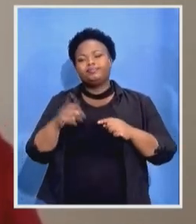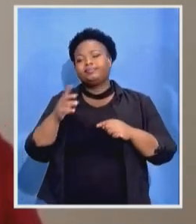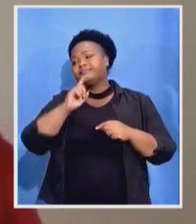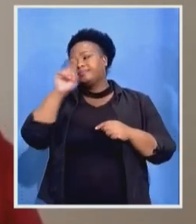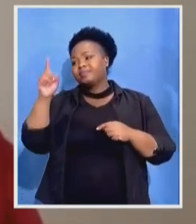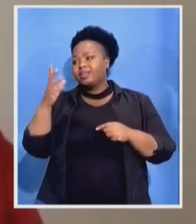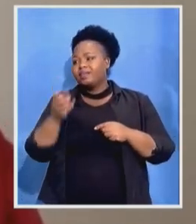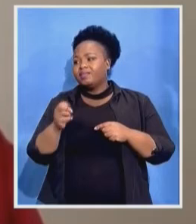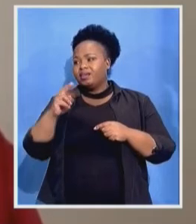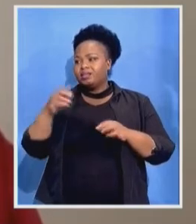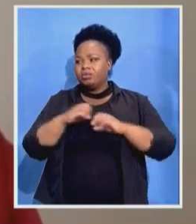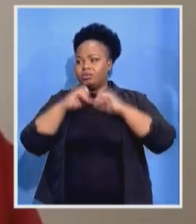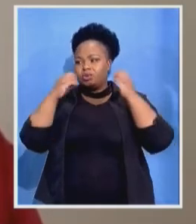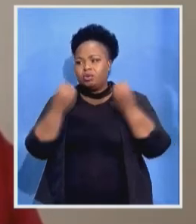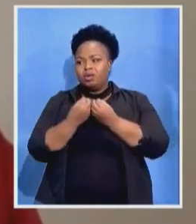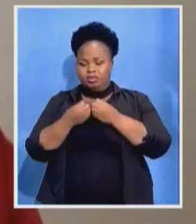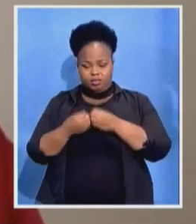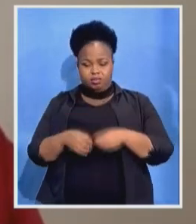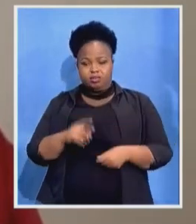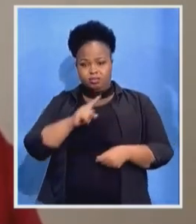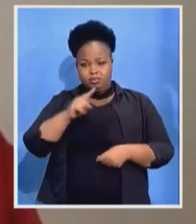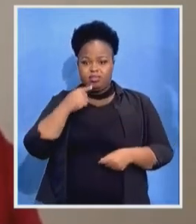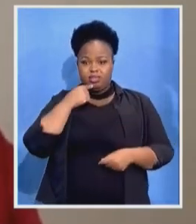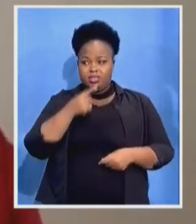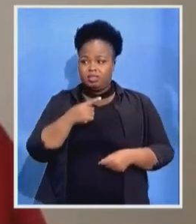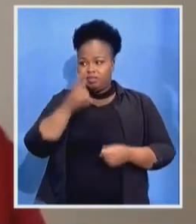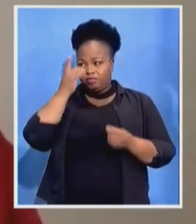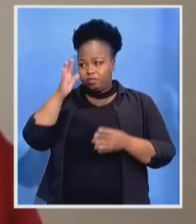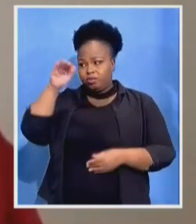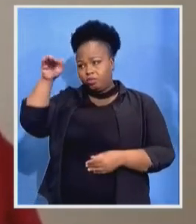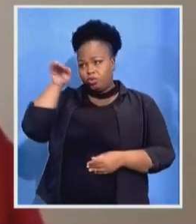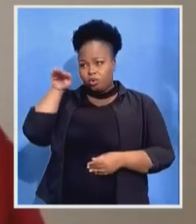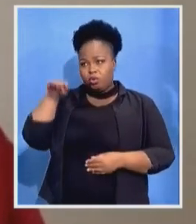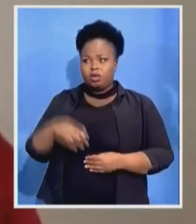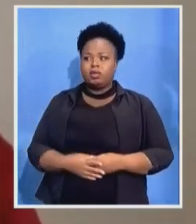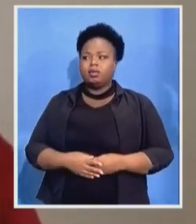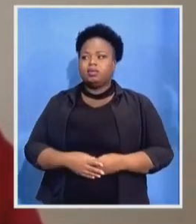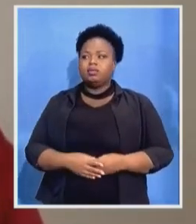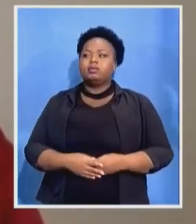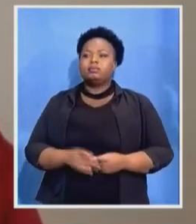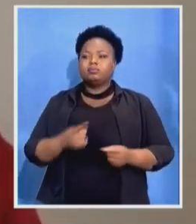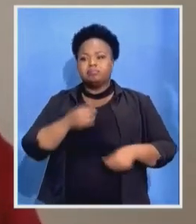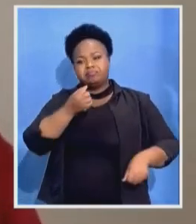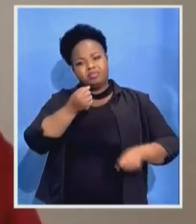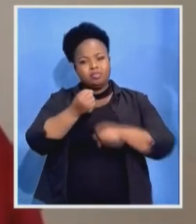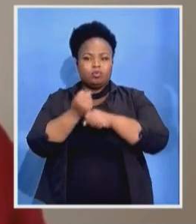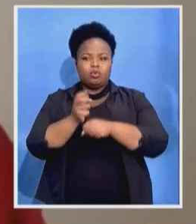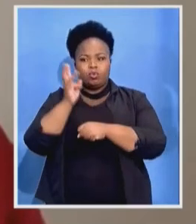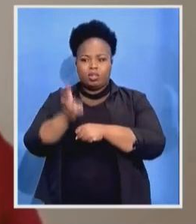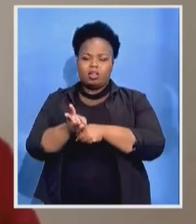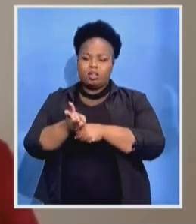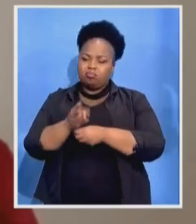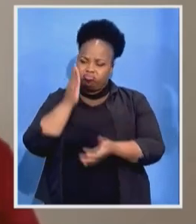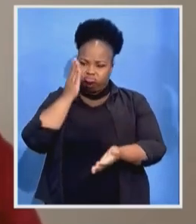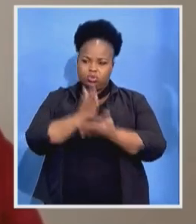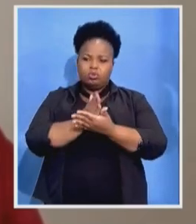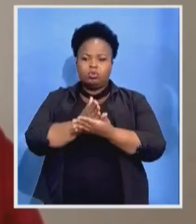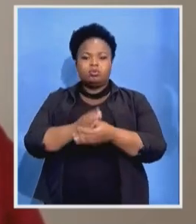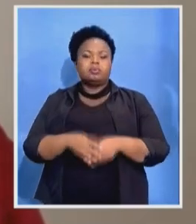banks, we will support you and give you a guarantee to go and guarantee small business so that you can borrow the